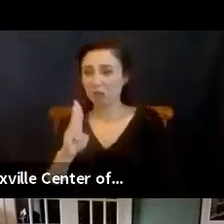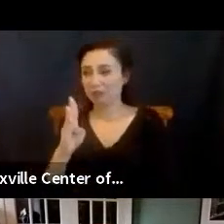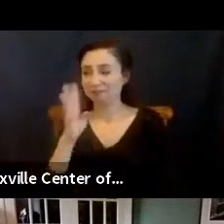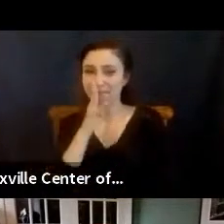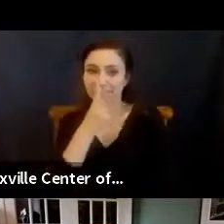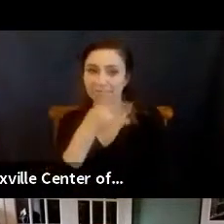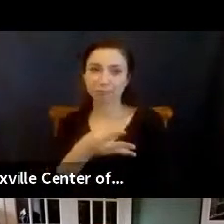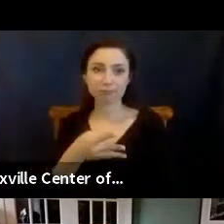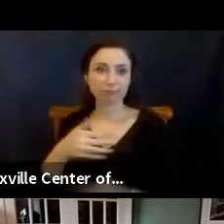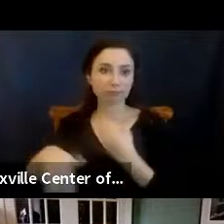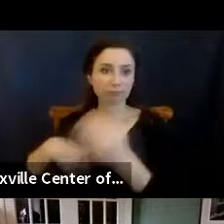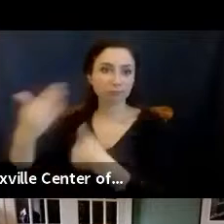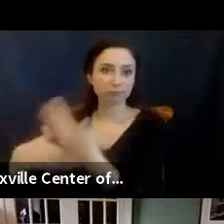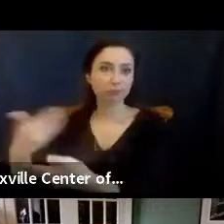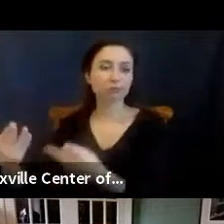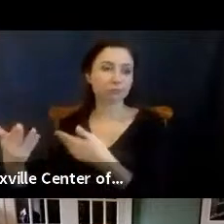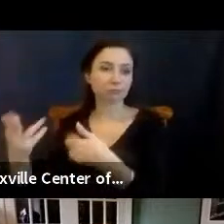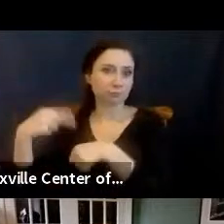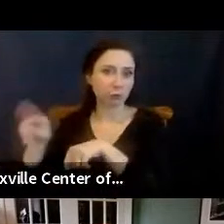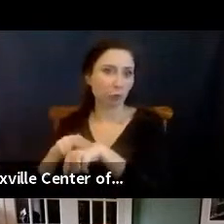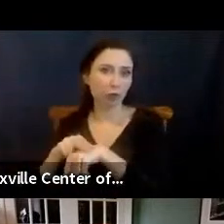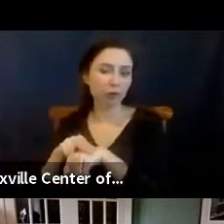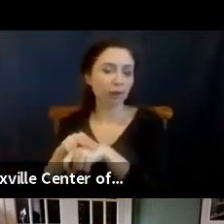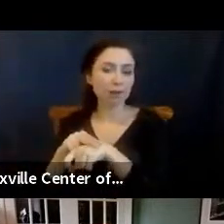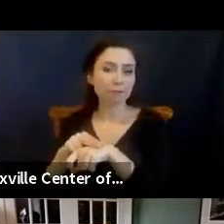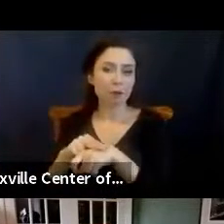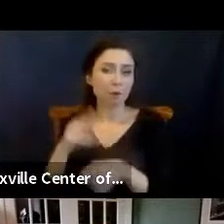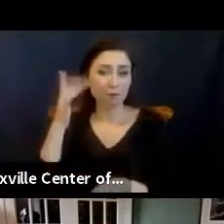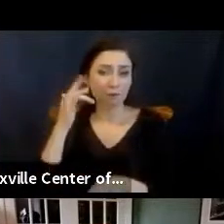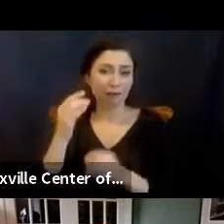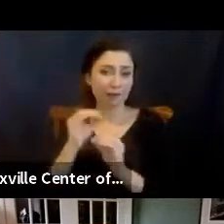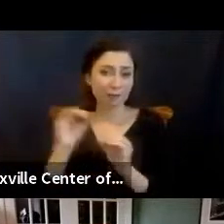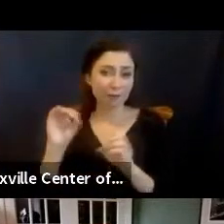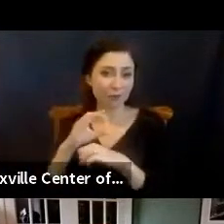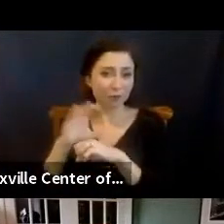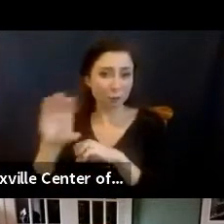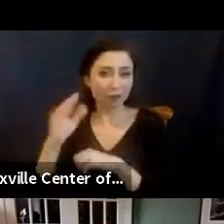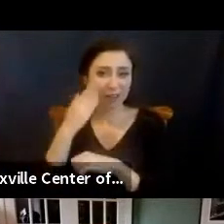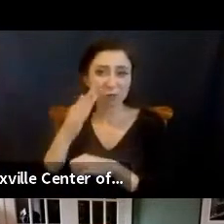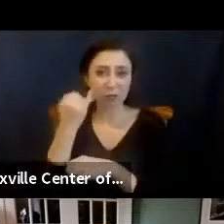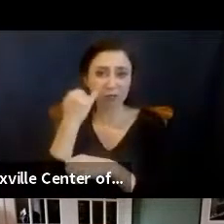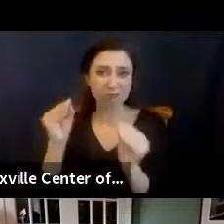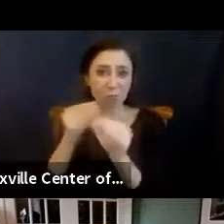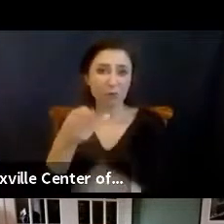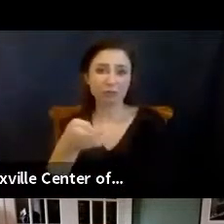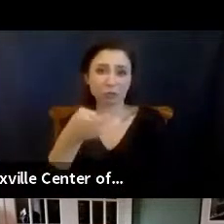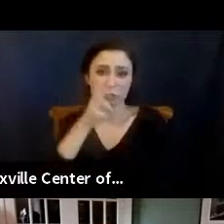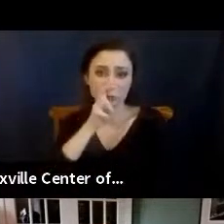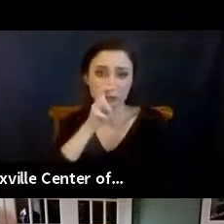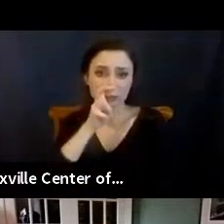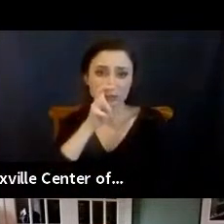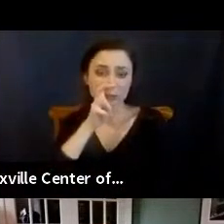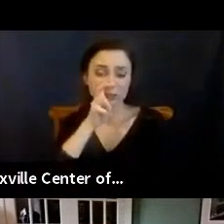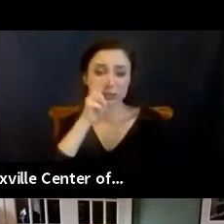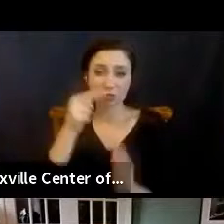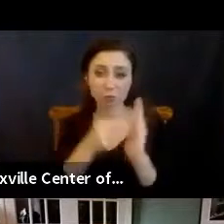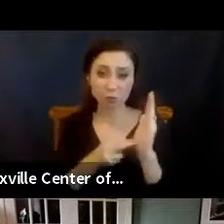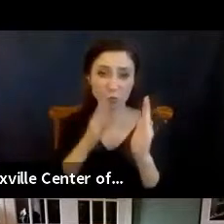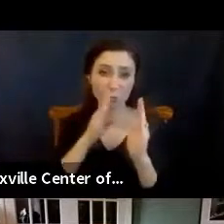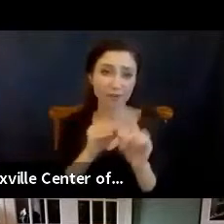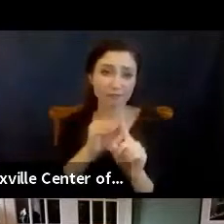And I don't know whether a more stringent rule would in fact affect the numbers much to